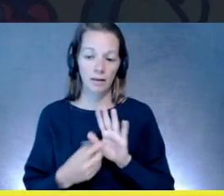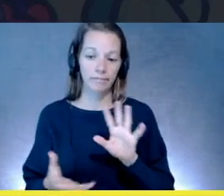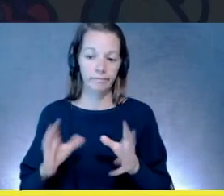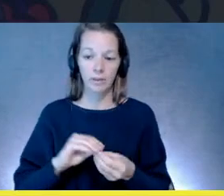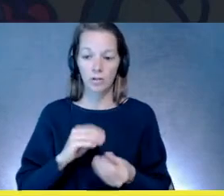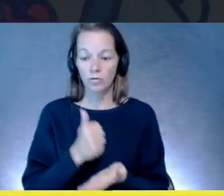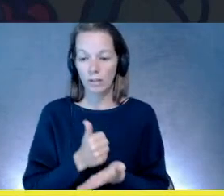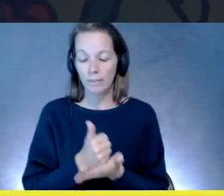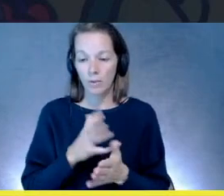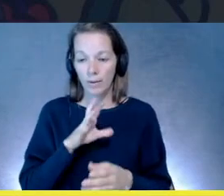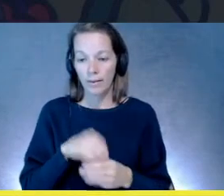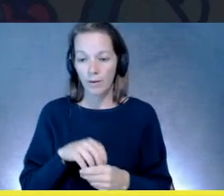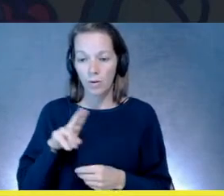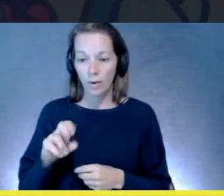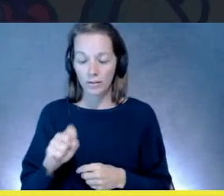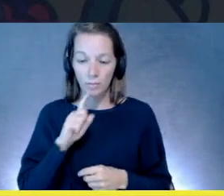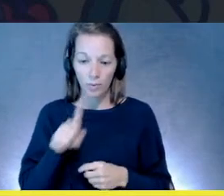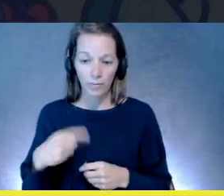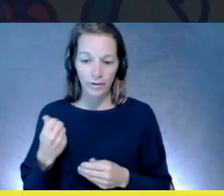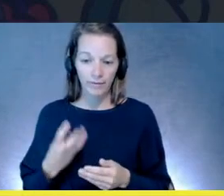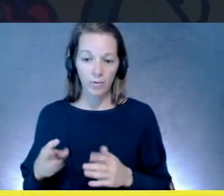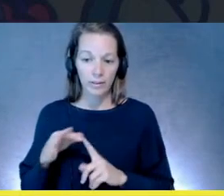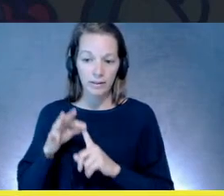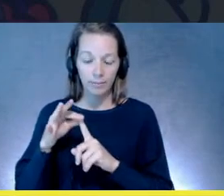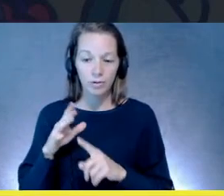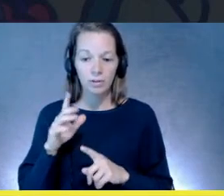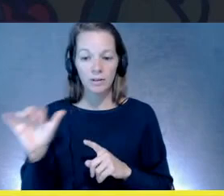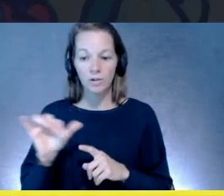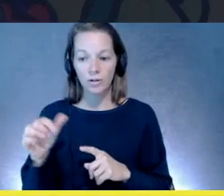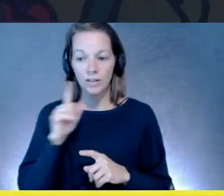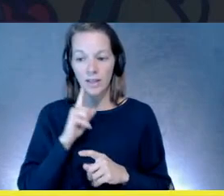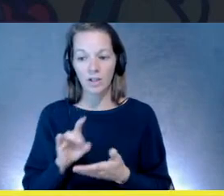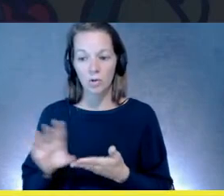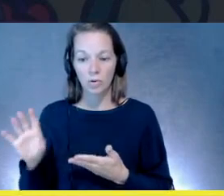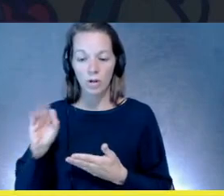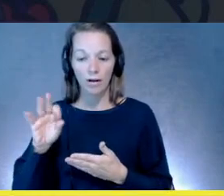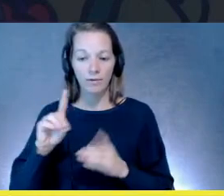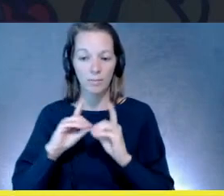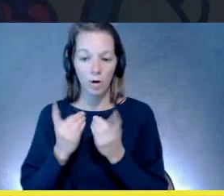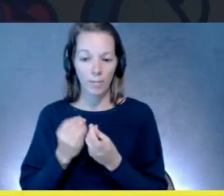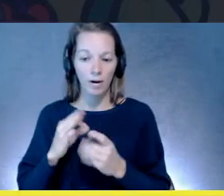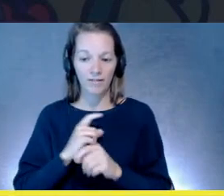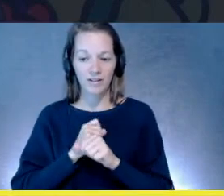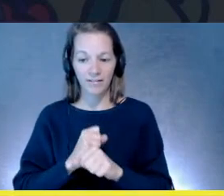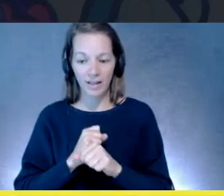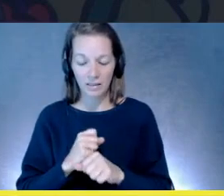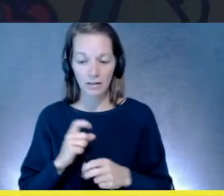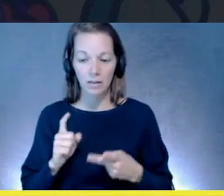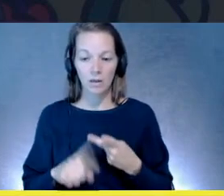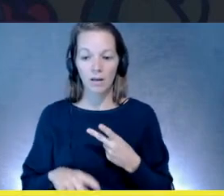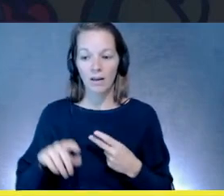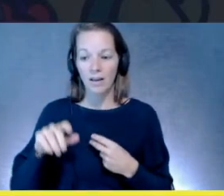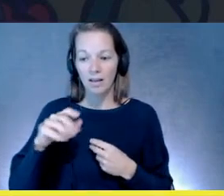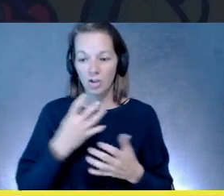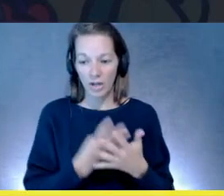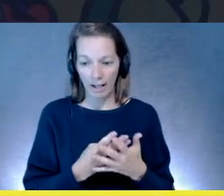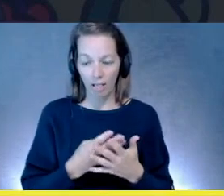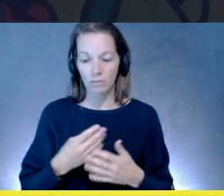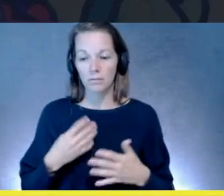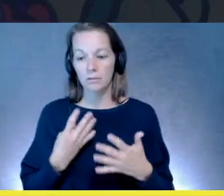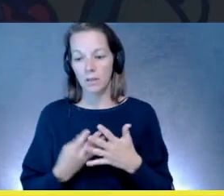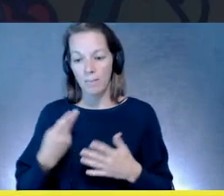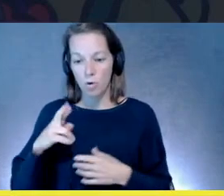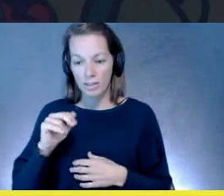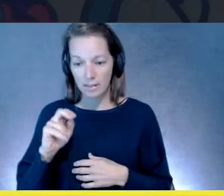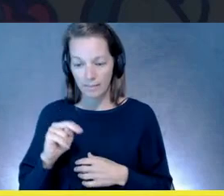the United States, with only a few exceptions, such as the exclusion of Department of Defense facilities and jails or prisons. Facilities were